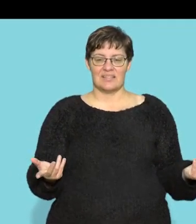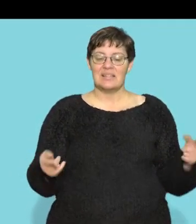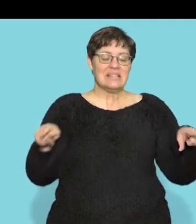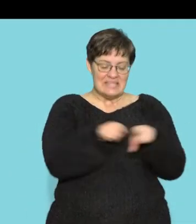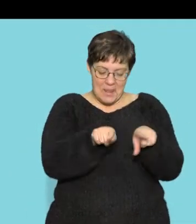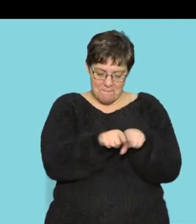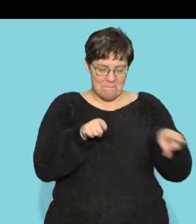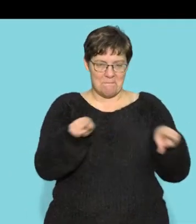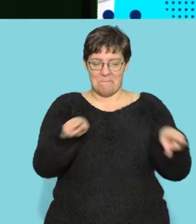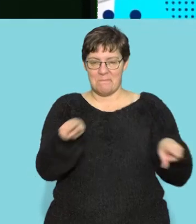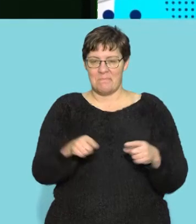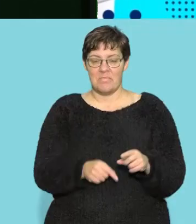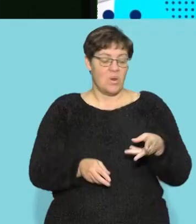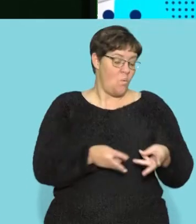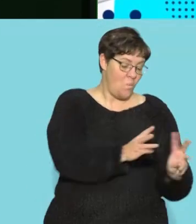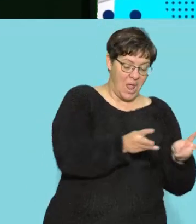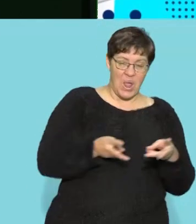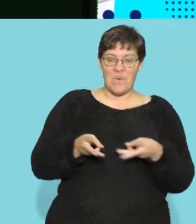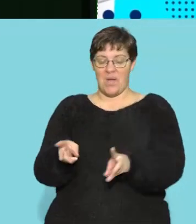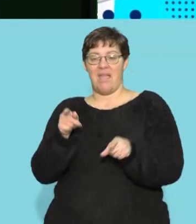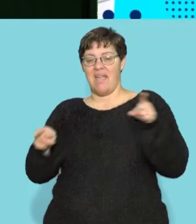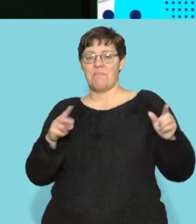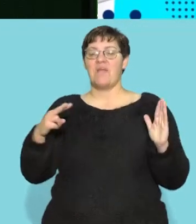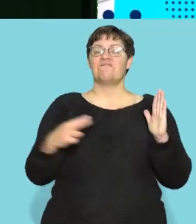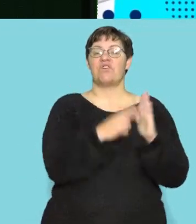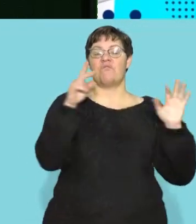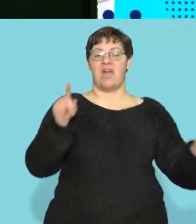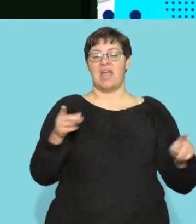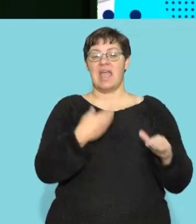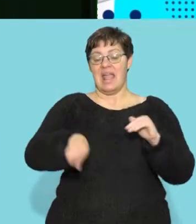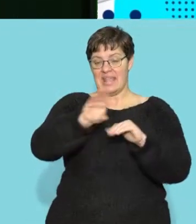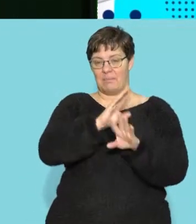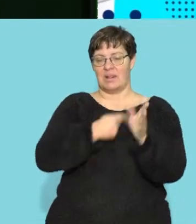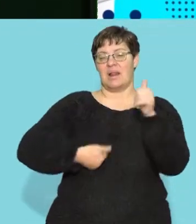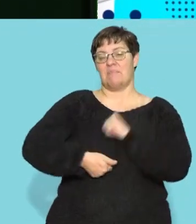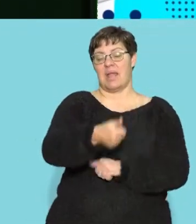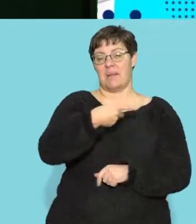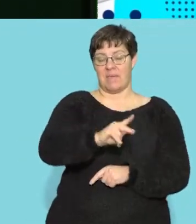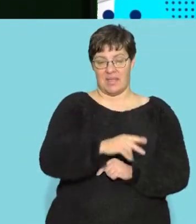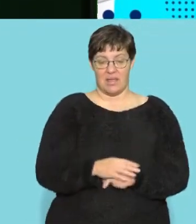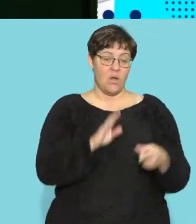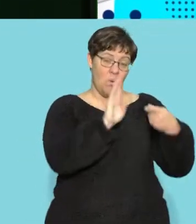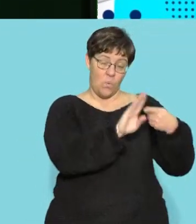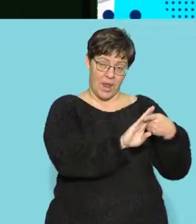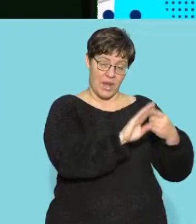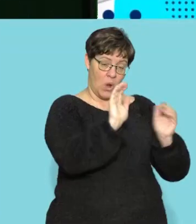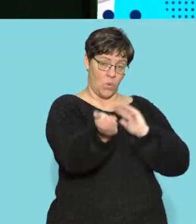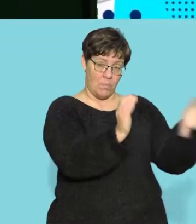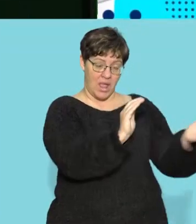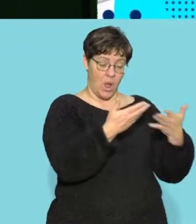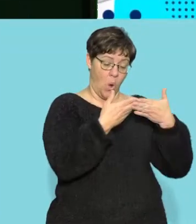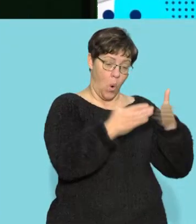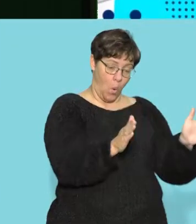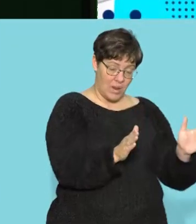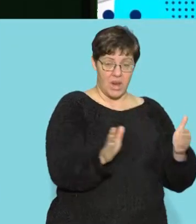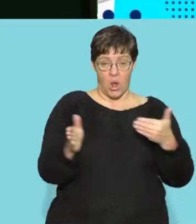101,550, the same amount. So there's two ways of verifying the capital repayment. One, you compare your opening